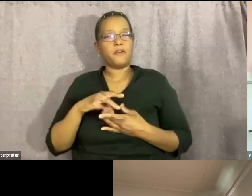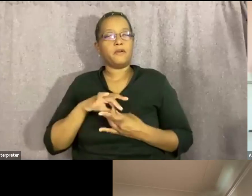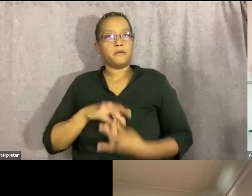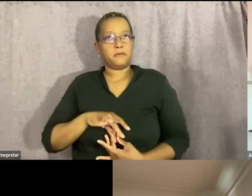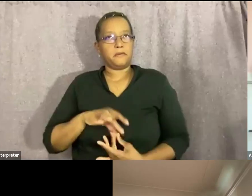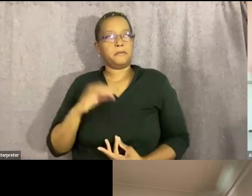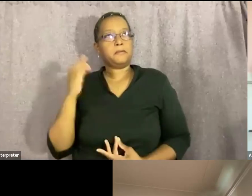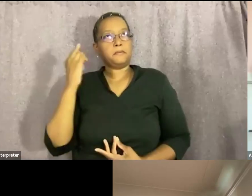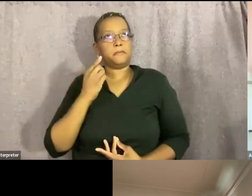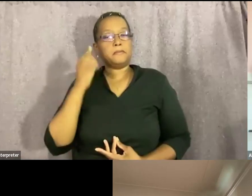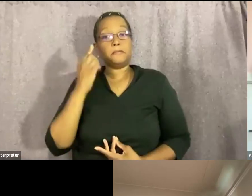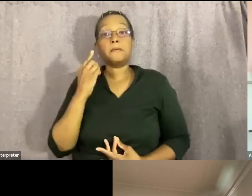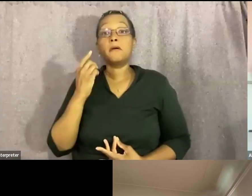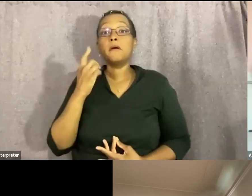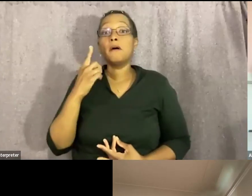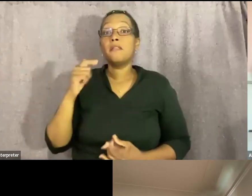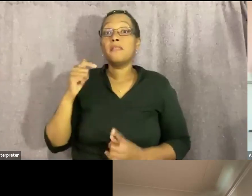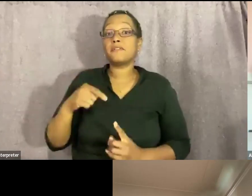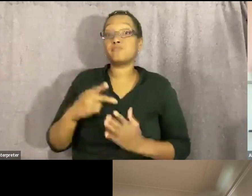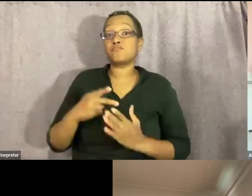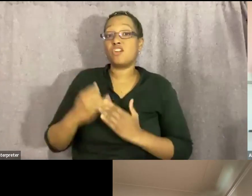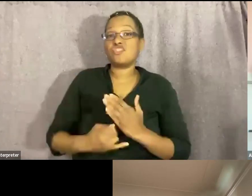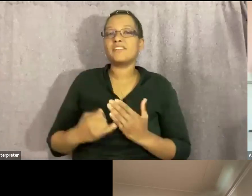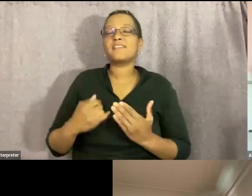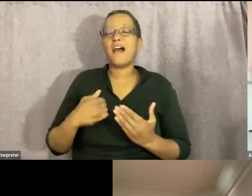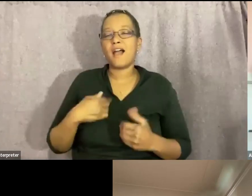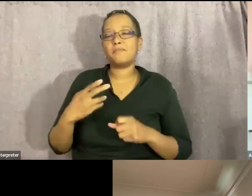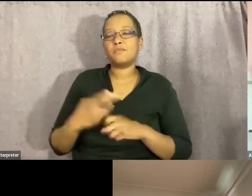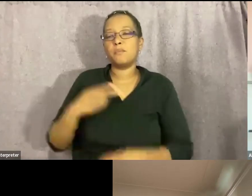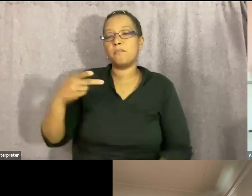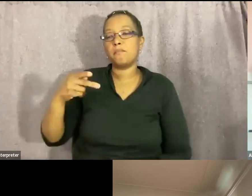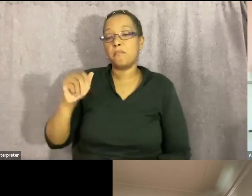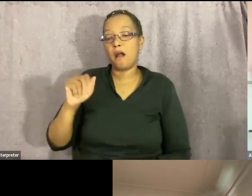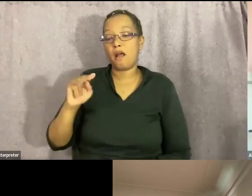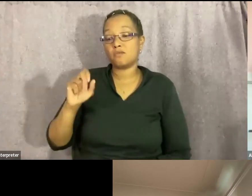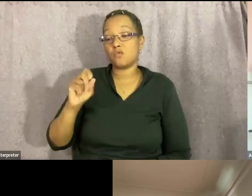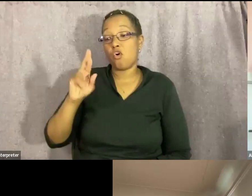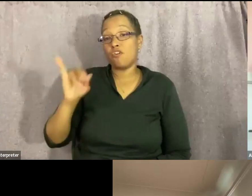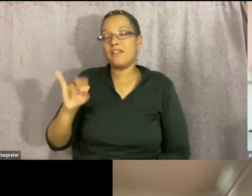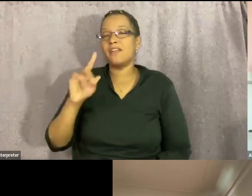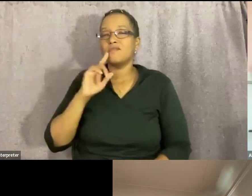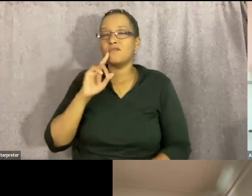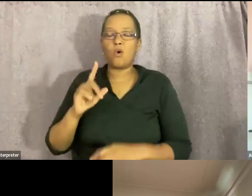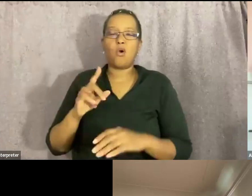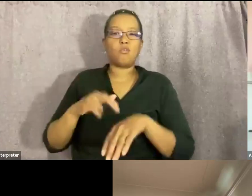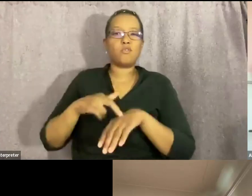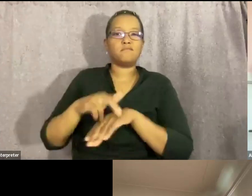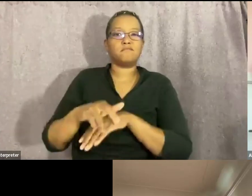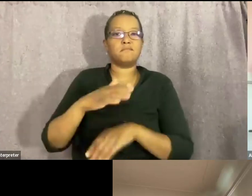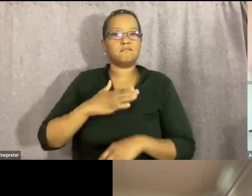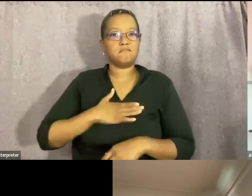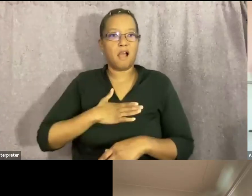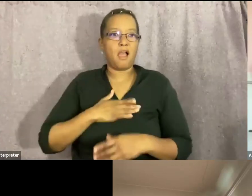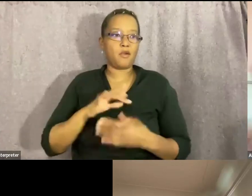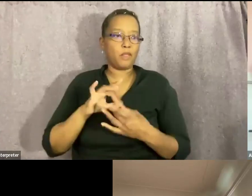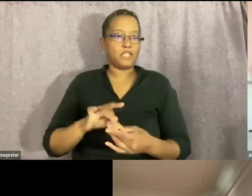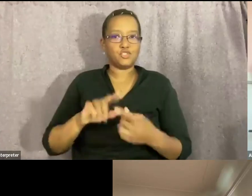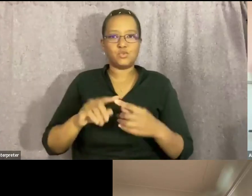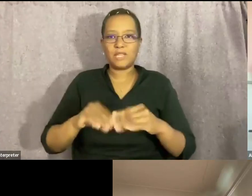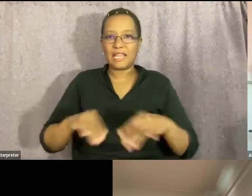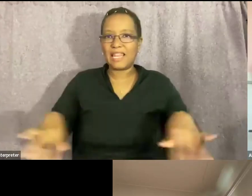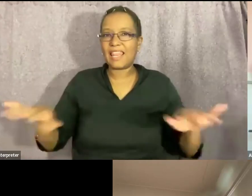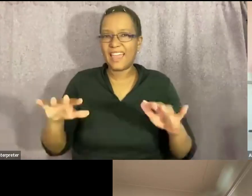This is Hudson speaking. I think just to respond to what Jess just shared, I definitely struggle